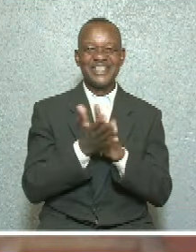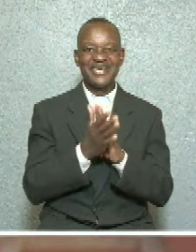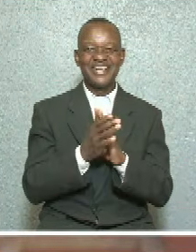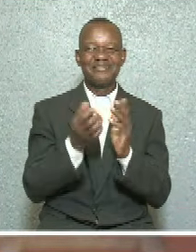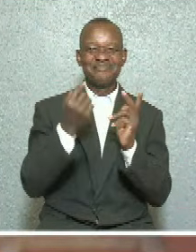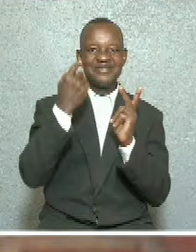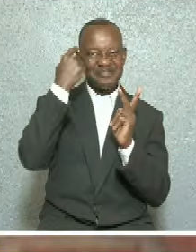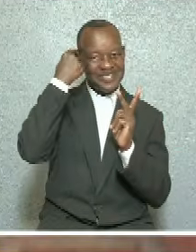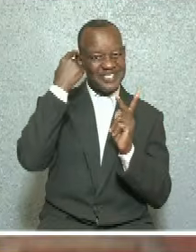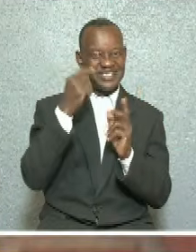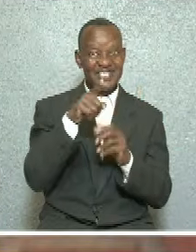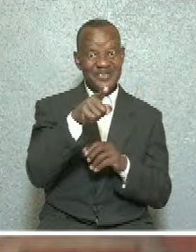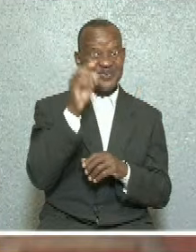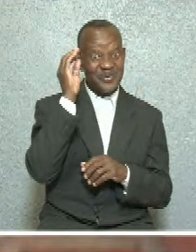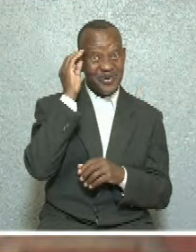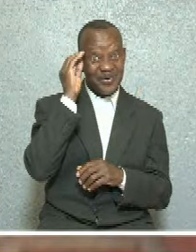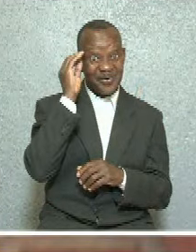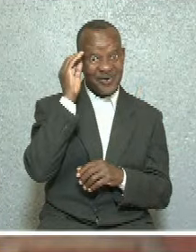is her name?